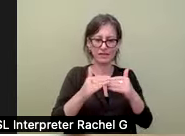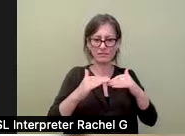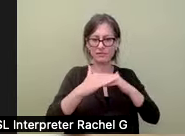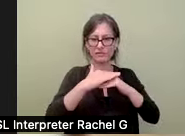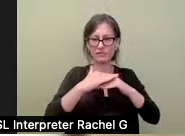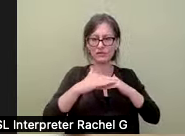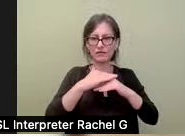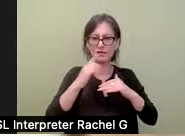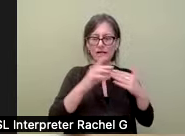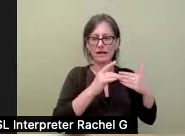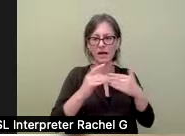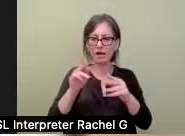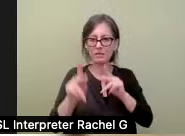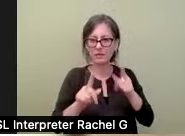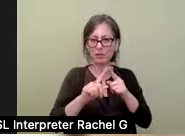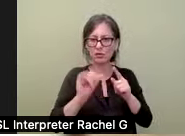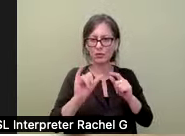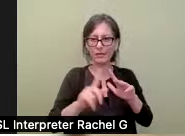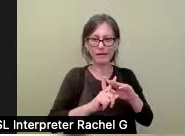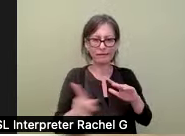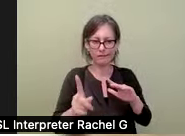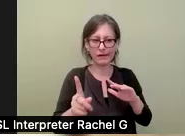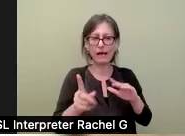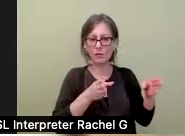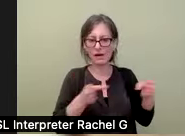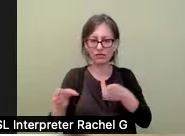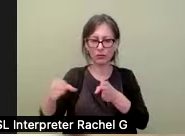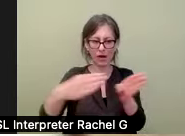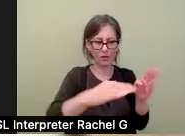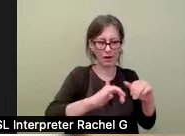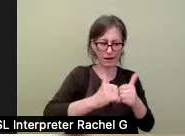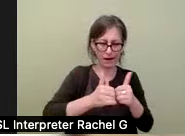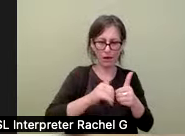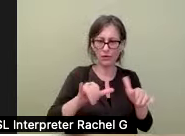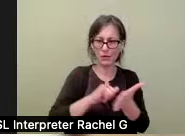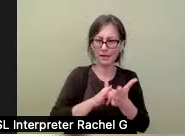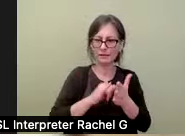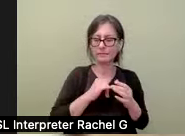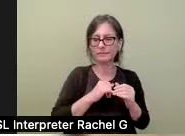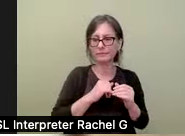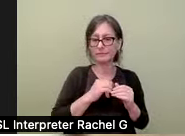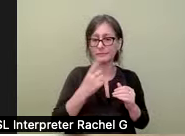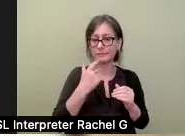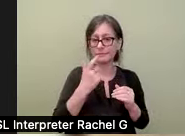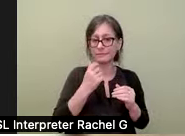pedestrians to the evacuation route and the direction that they have to evacuate towards. And then the red